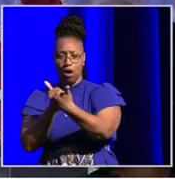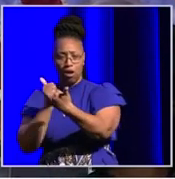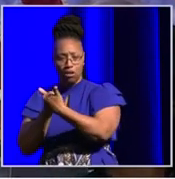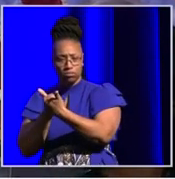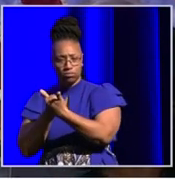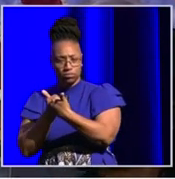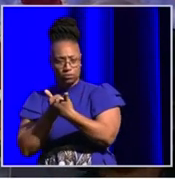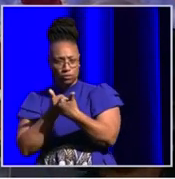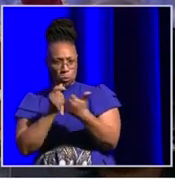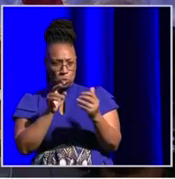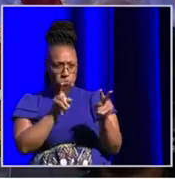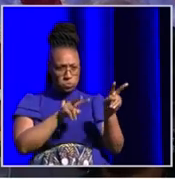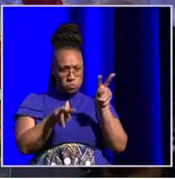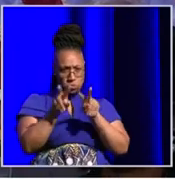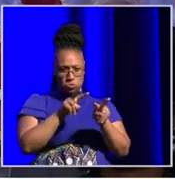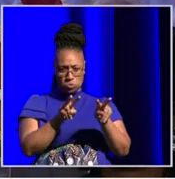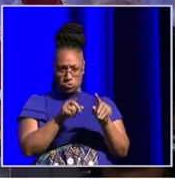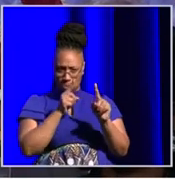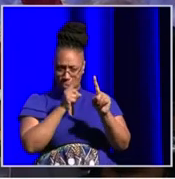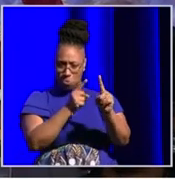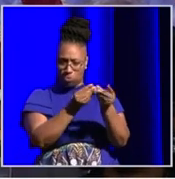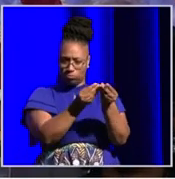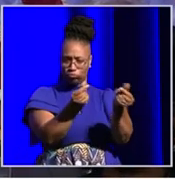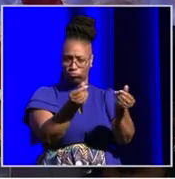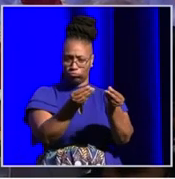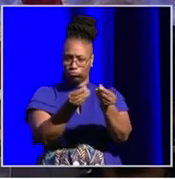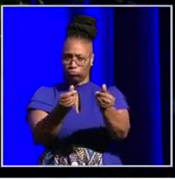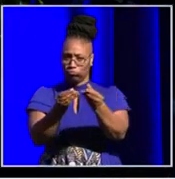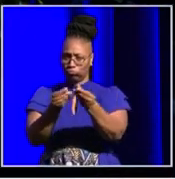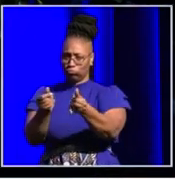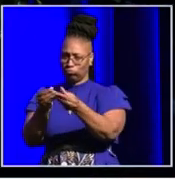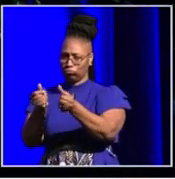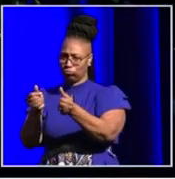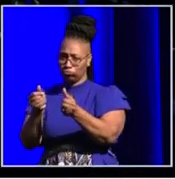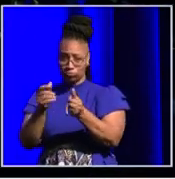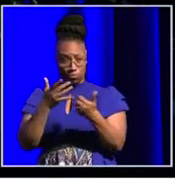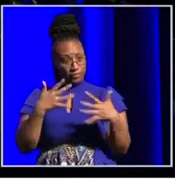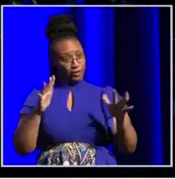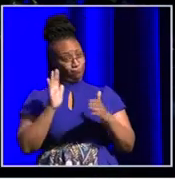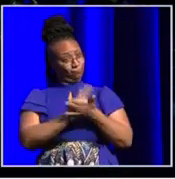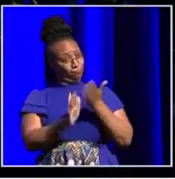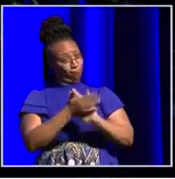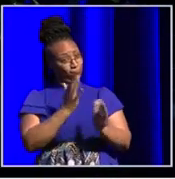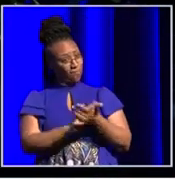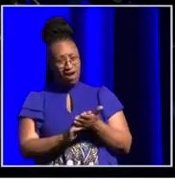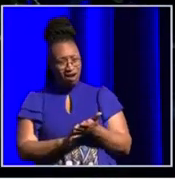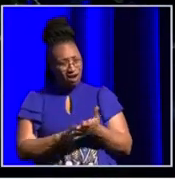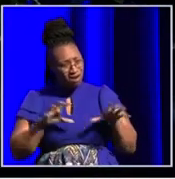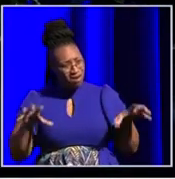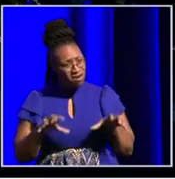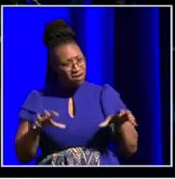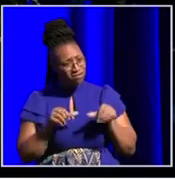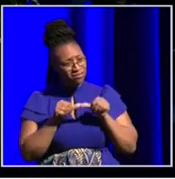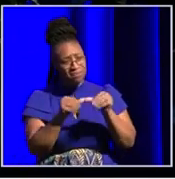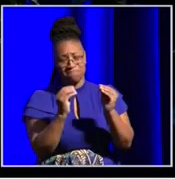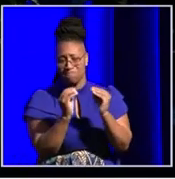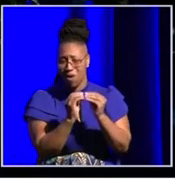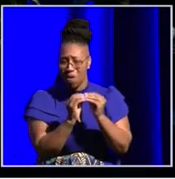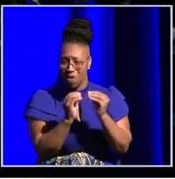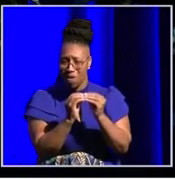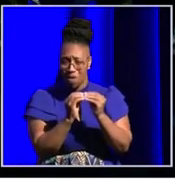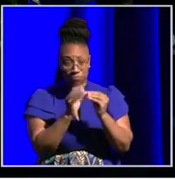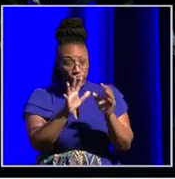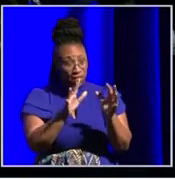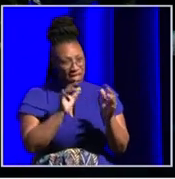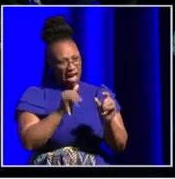bold action, but let me be clear, there is far more work to be done. We have an economy that has demonstrated resilience, consistent